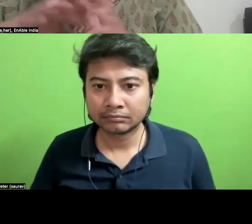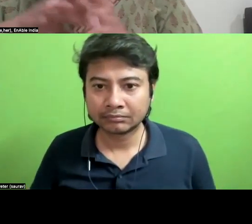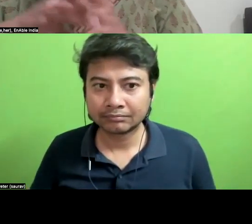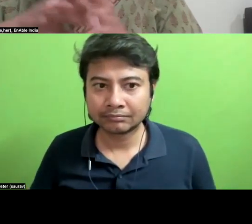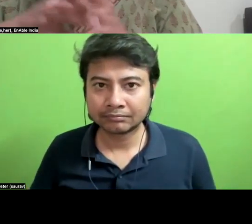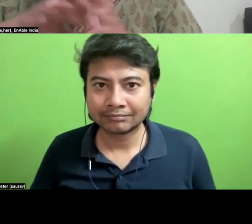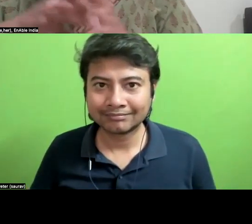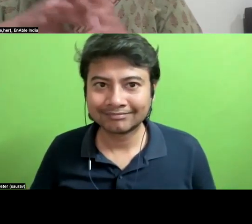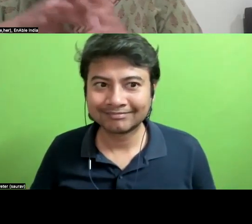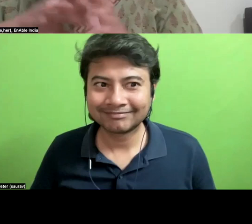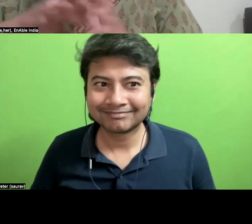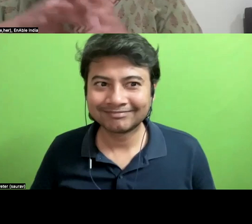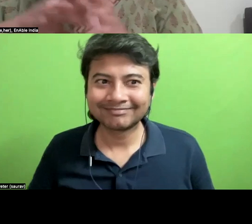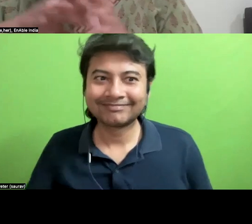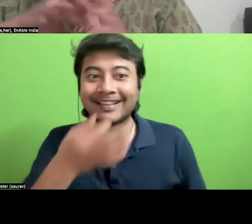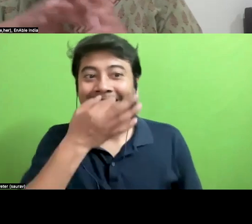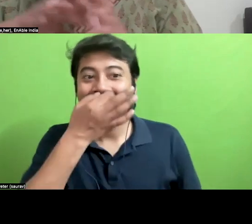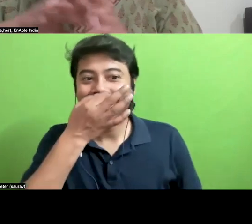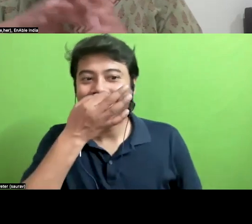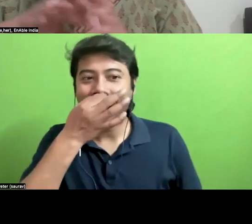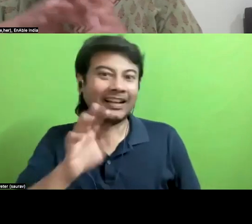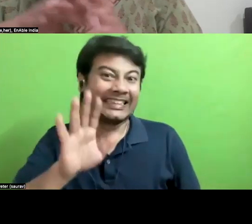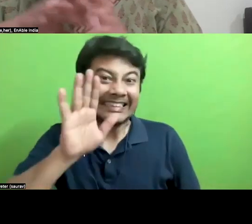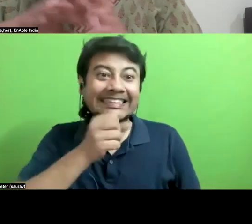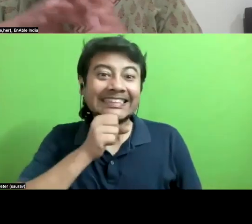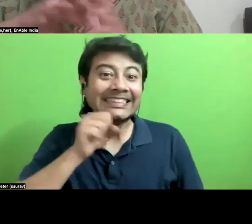Shanti ma'am, I think you're frozen.